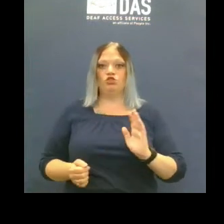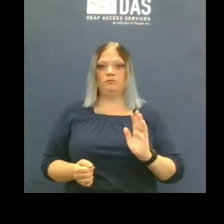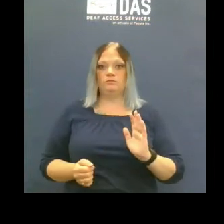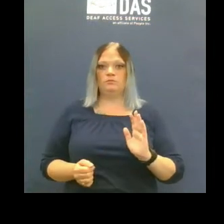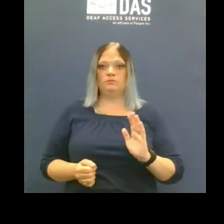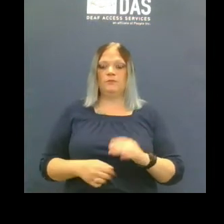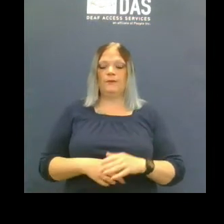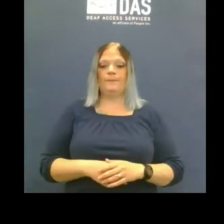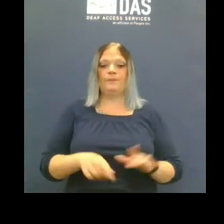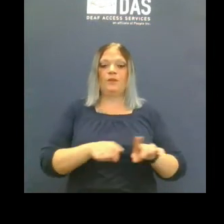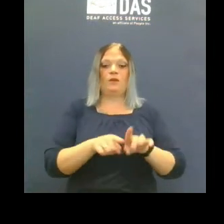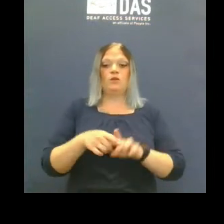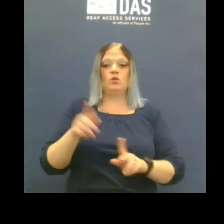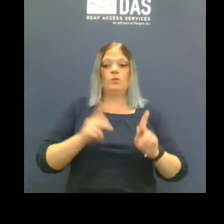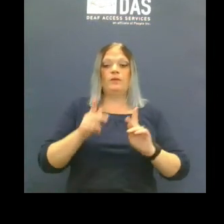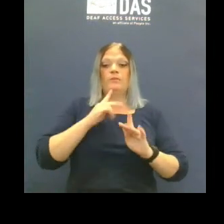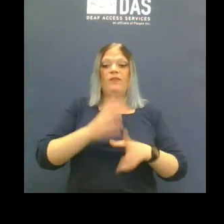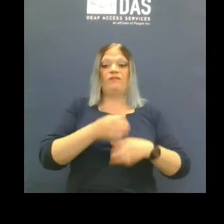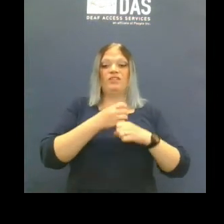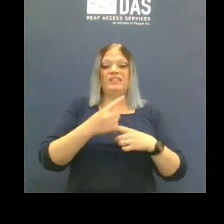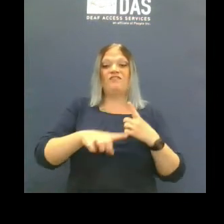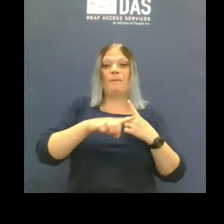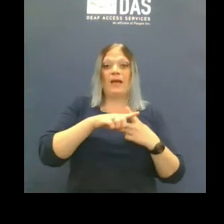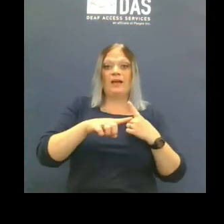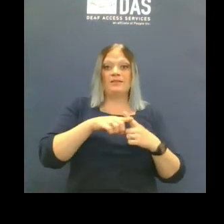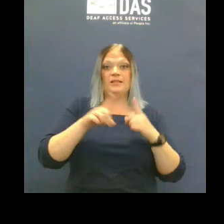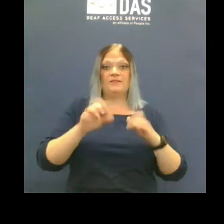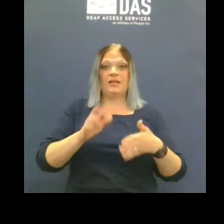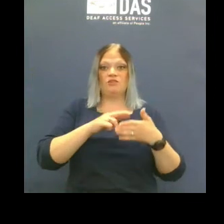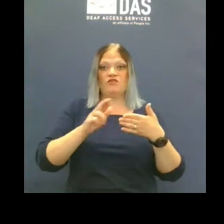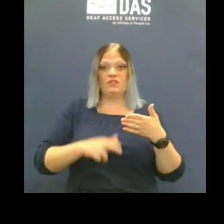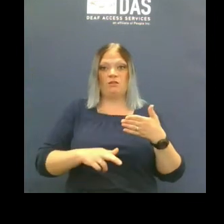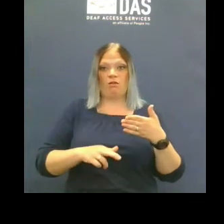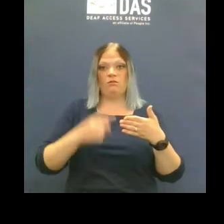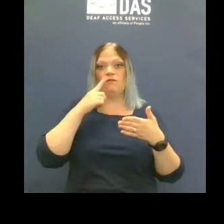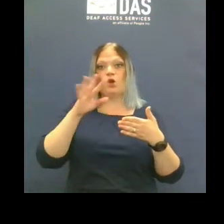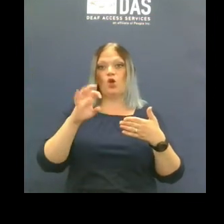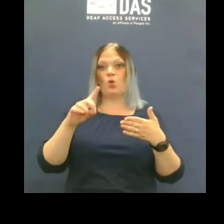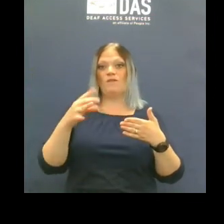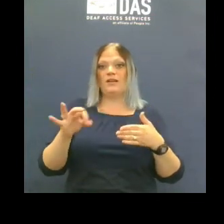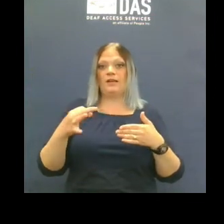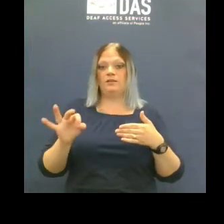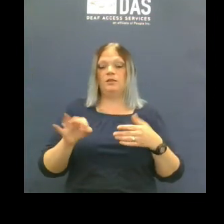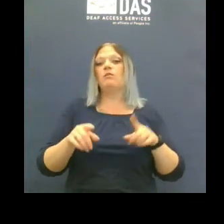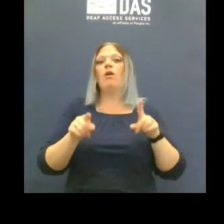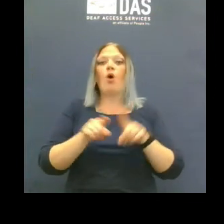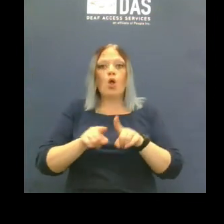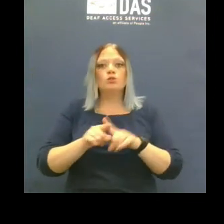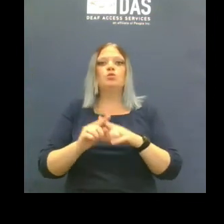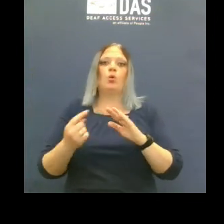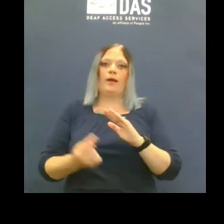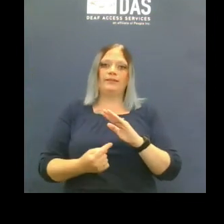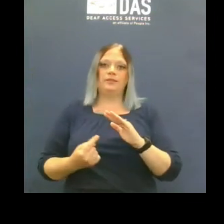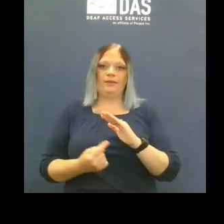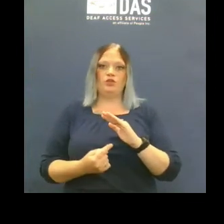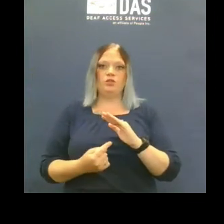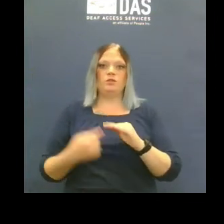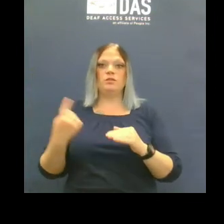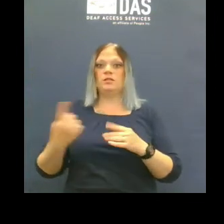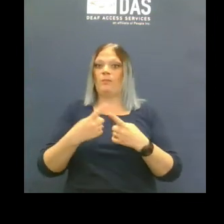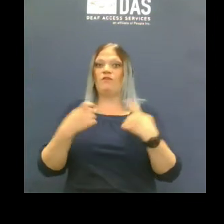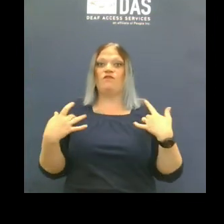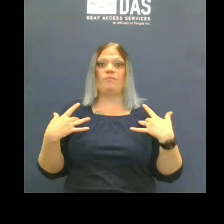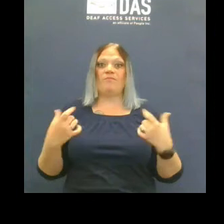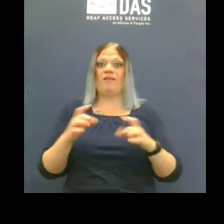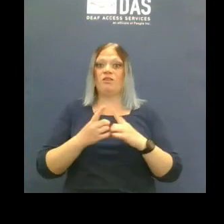also people who receive a positive test result of COVID-19, you should also be in isolation. And somebody from the health